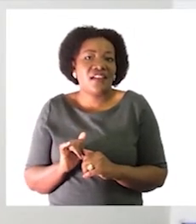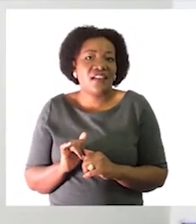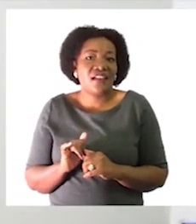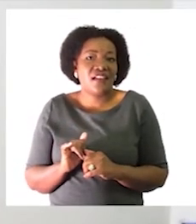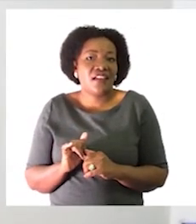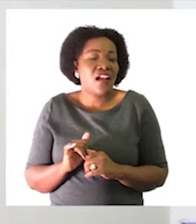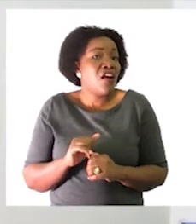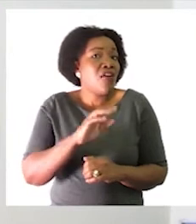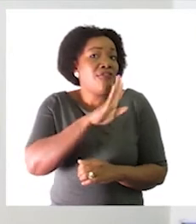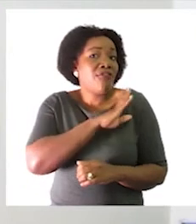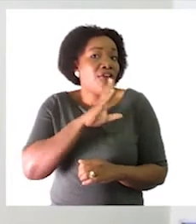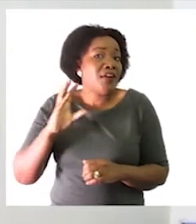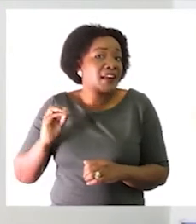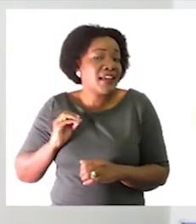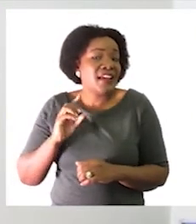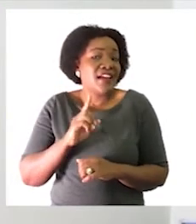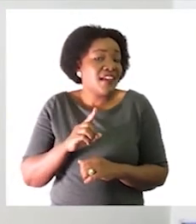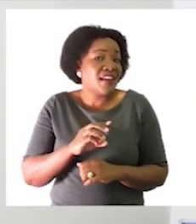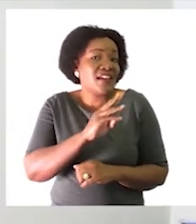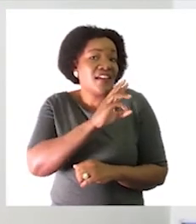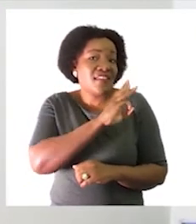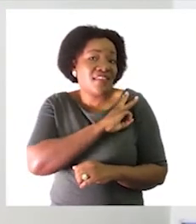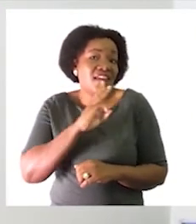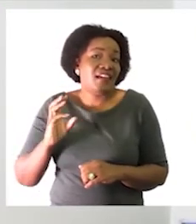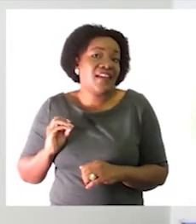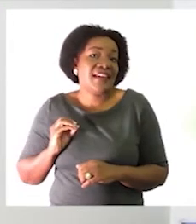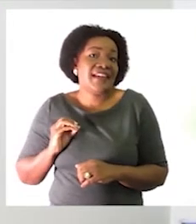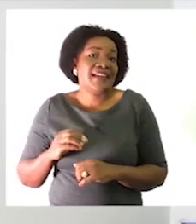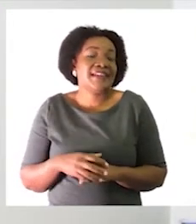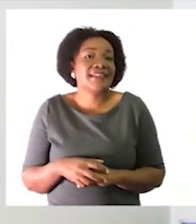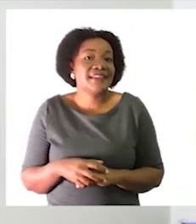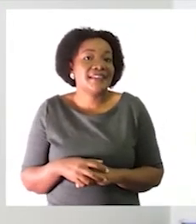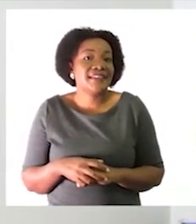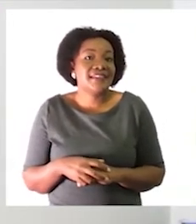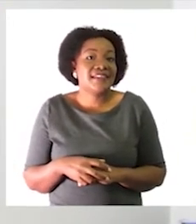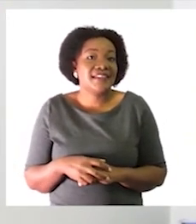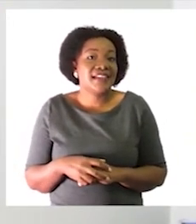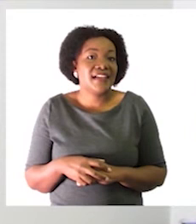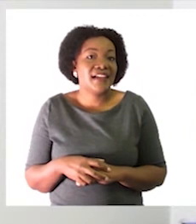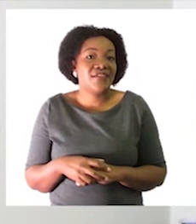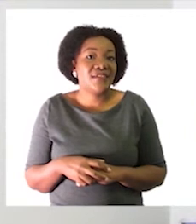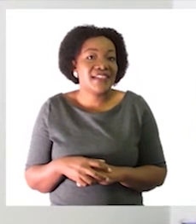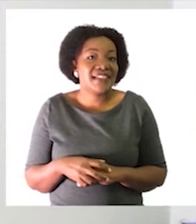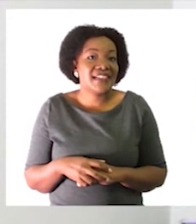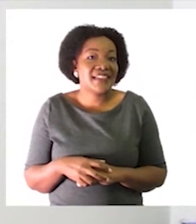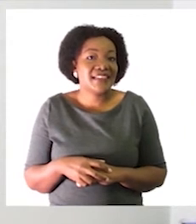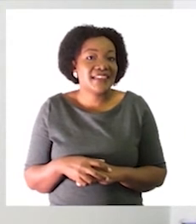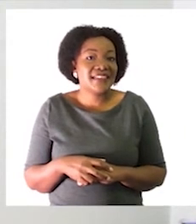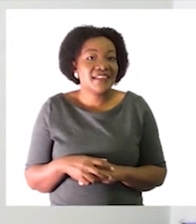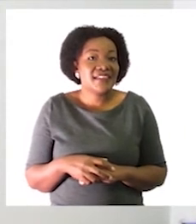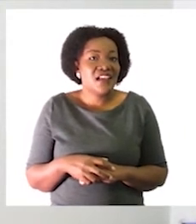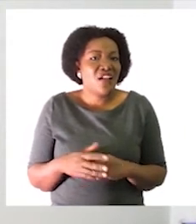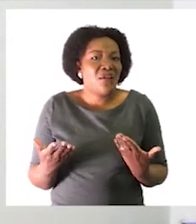40 and 30. Very good. We find it between 30 and 40. But